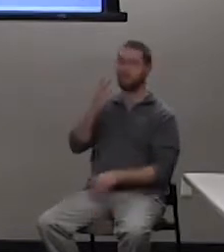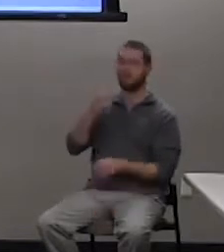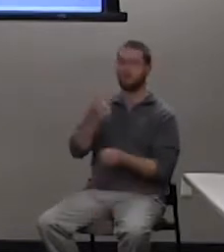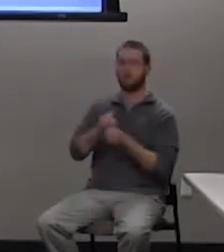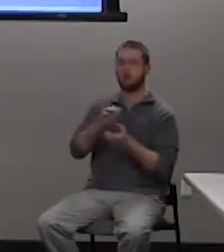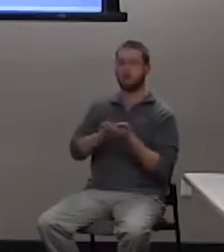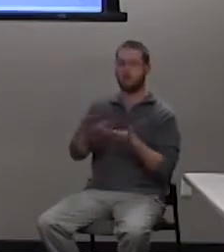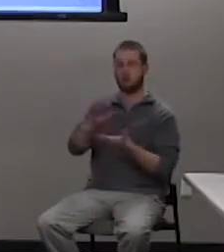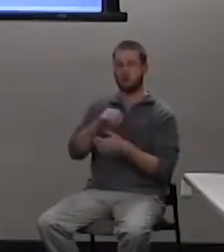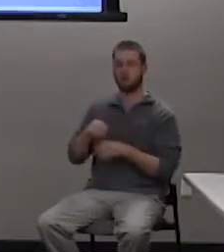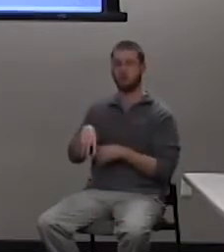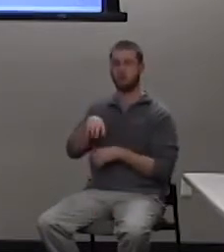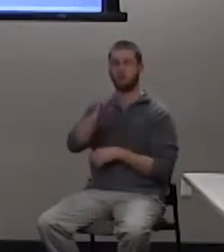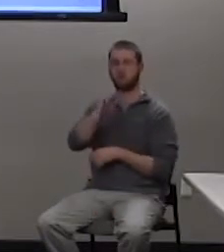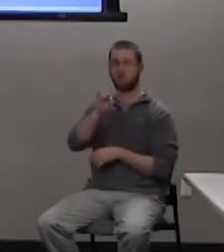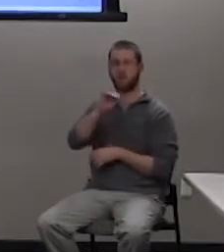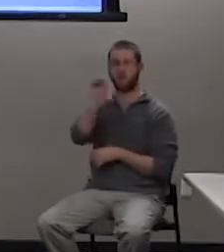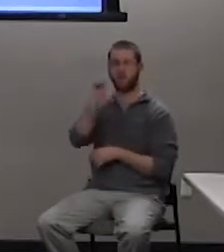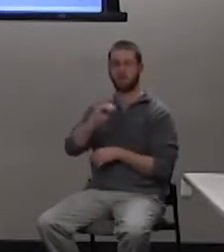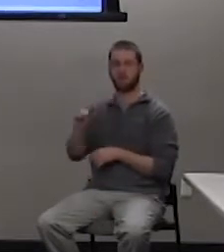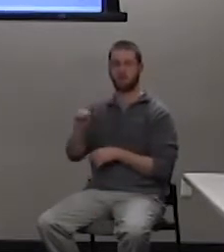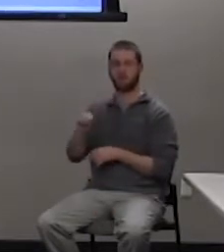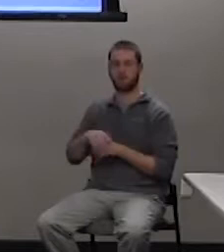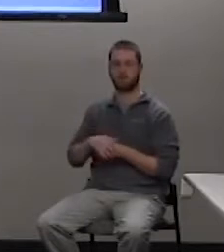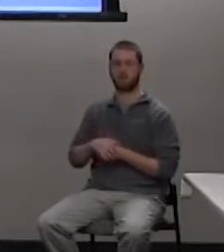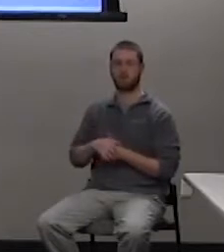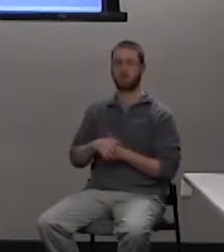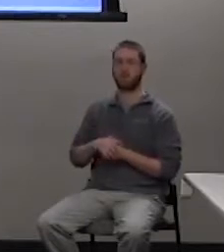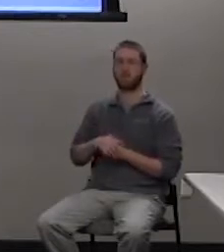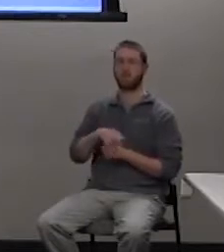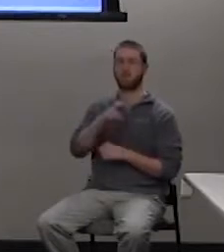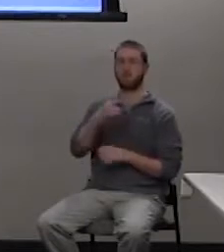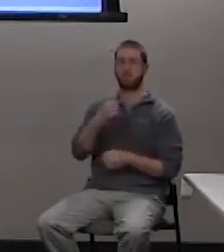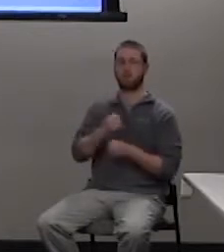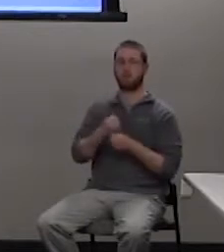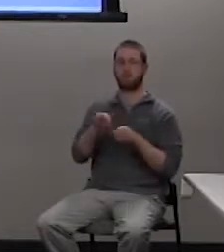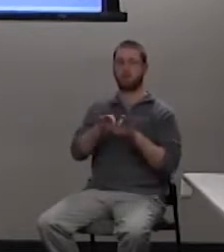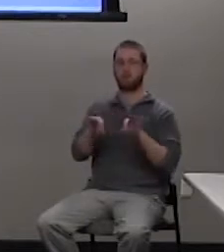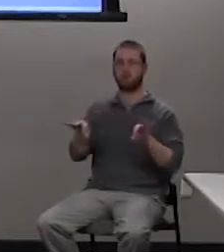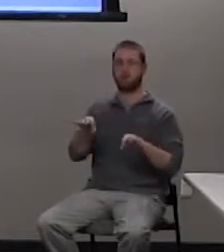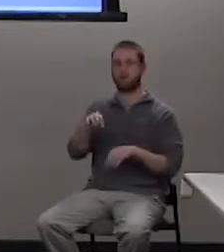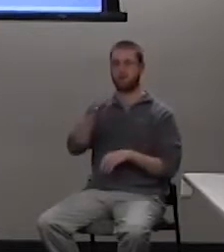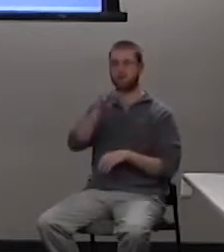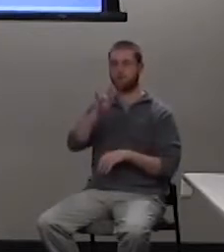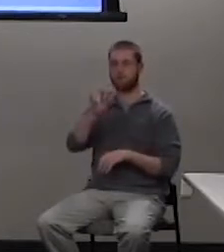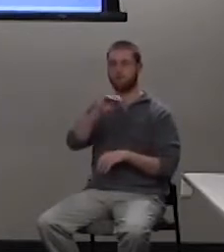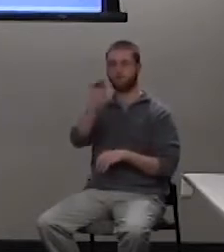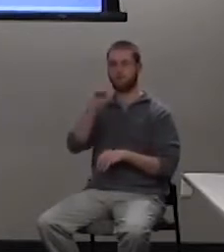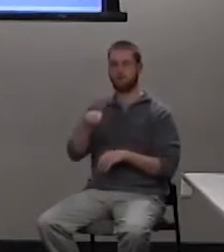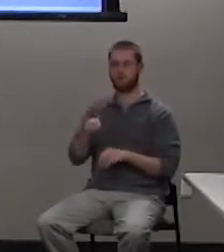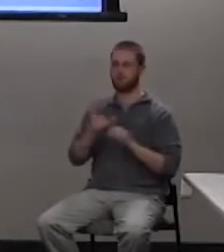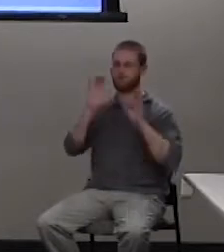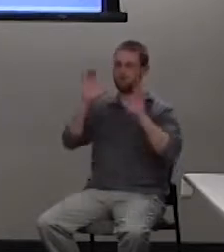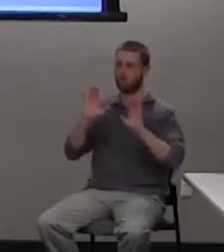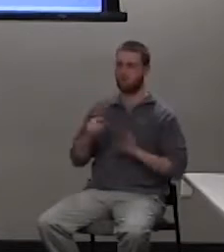4-year college degree, 48%. 2-year college degree, 47%. We have a wonderful primary education